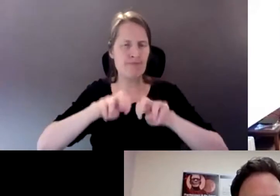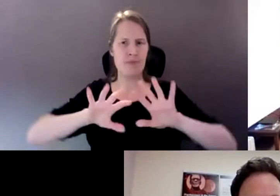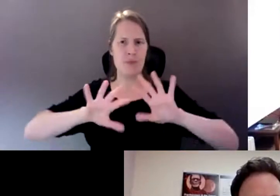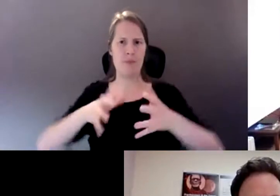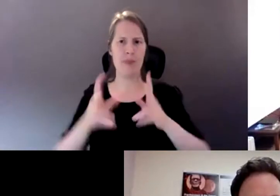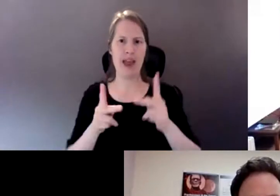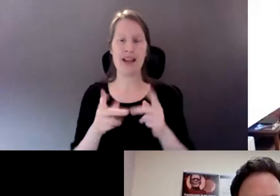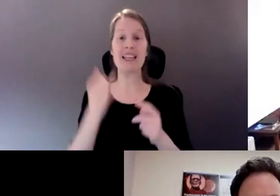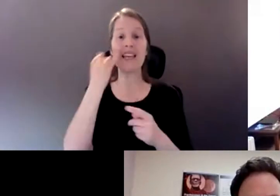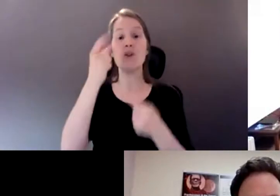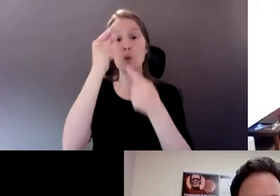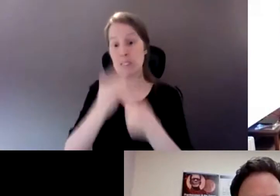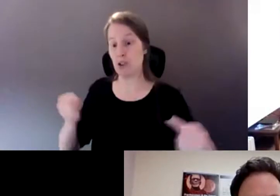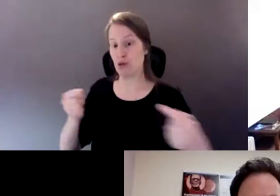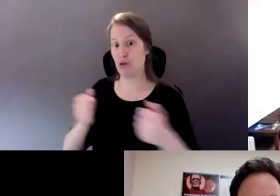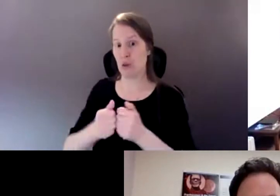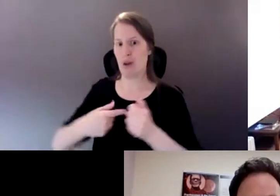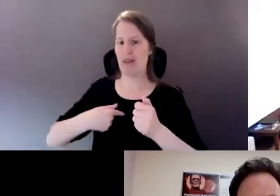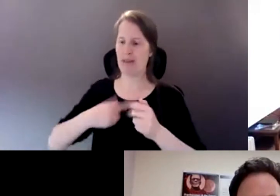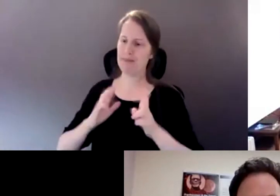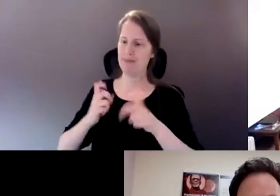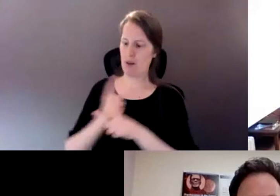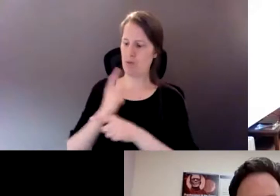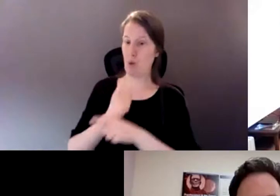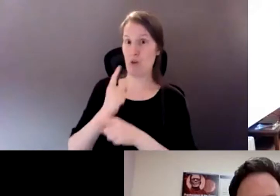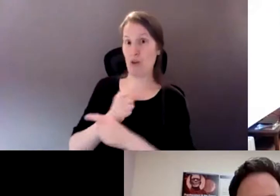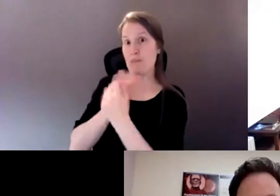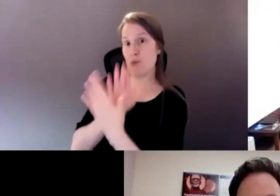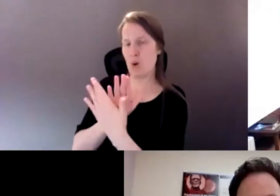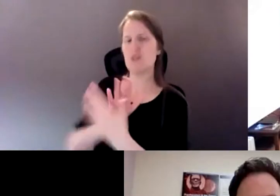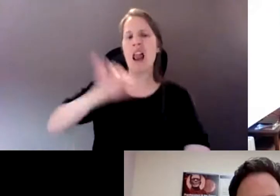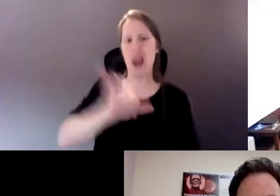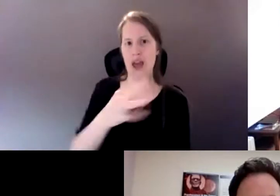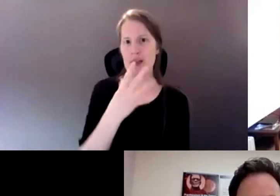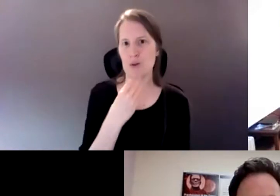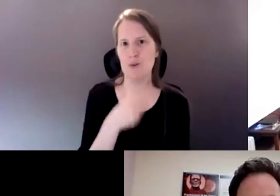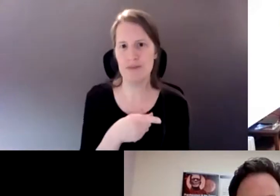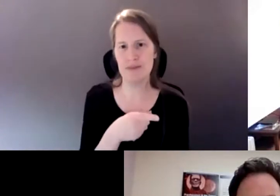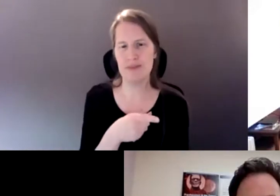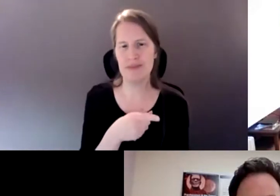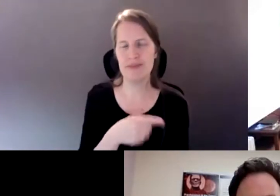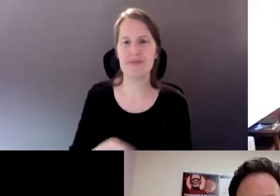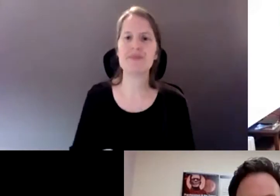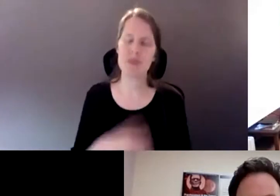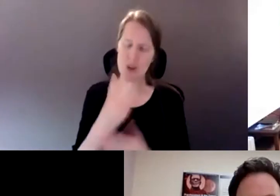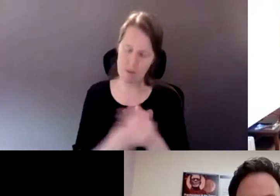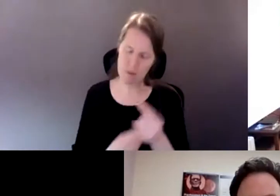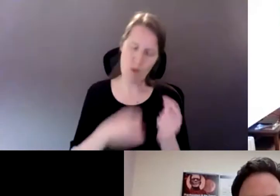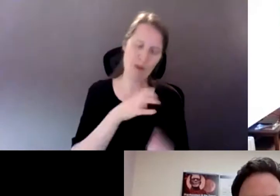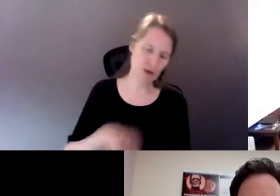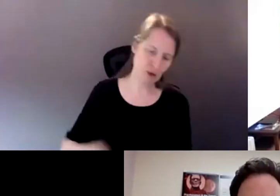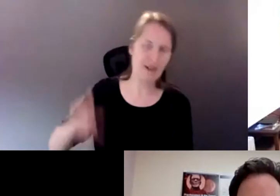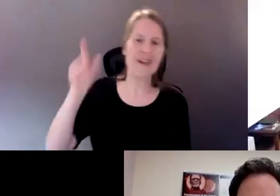dissent with. So I think there are similar processes in both systems of thought,